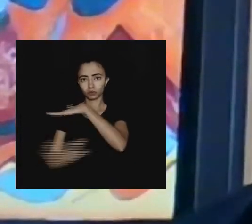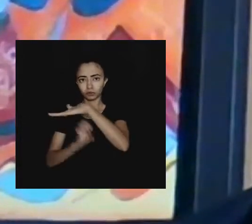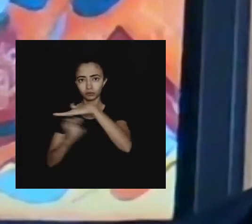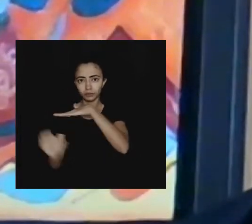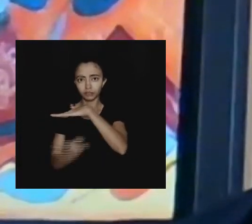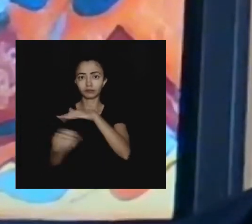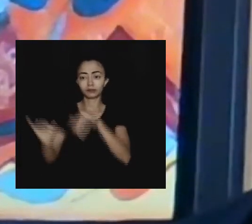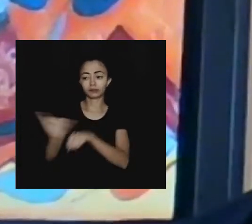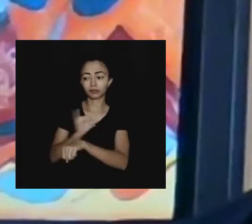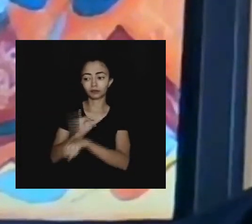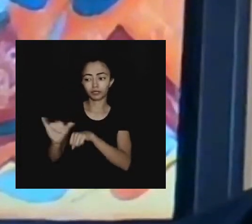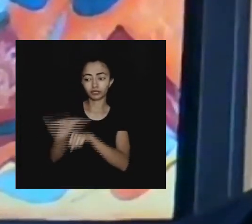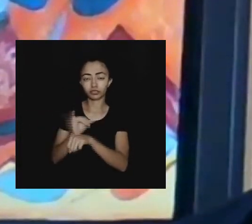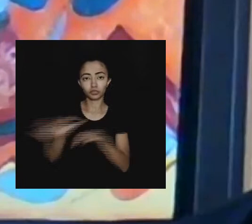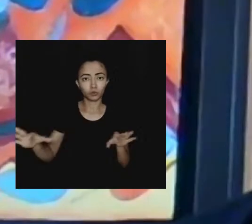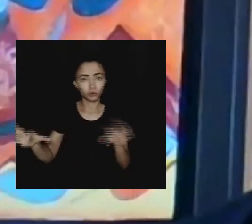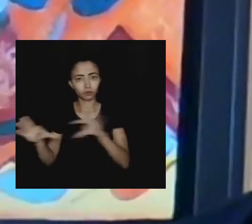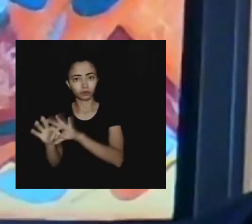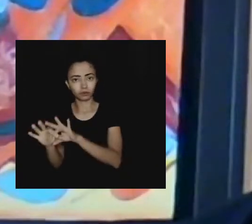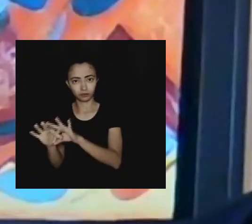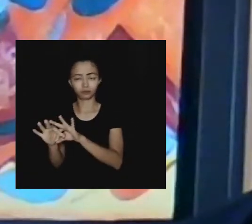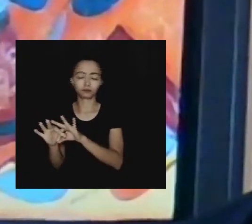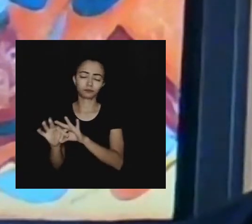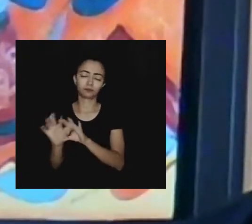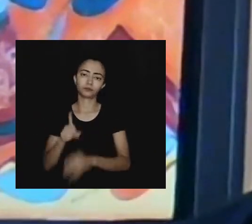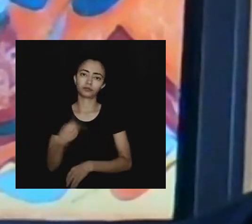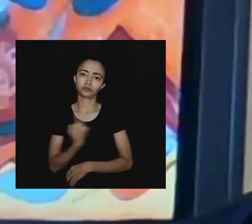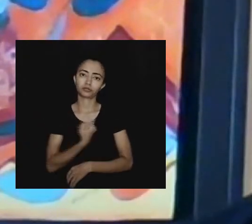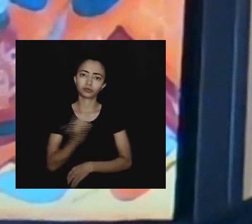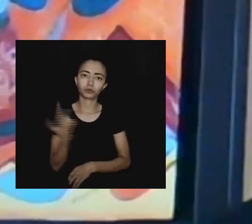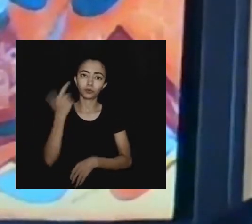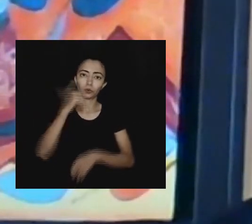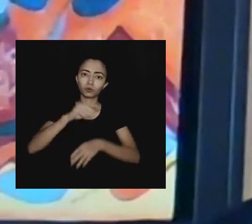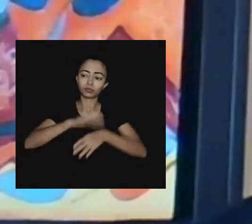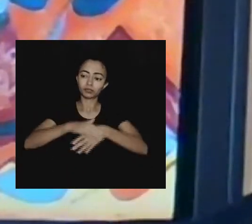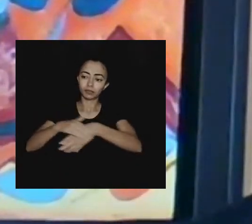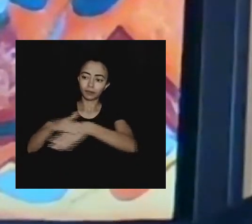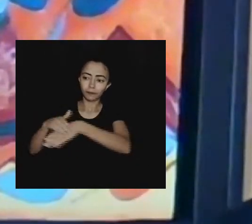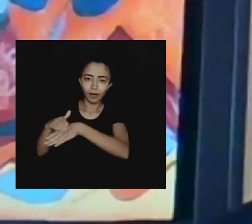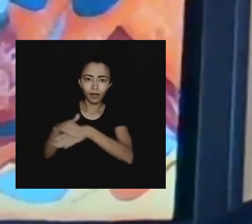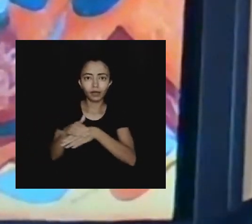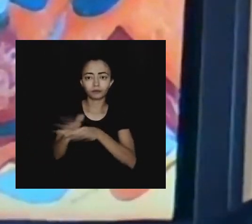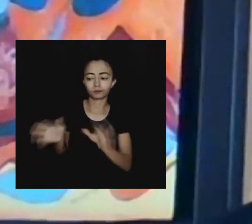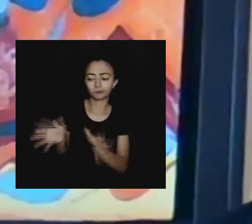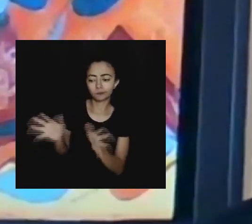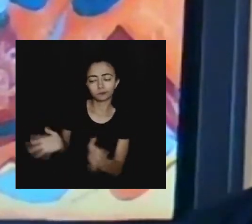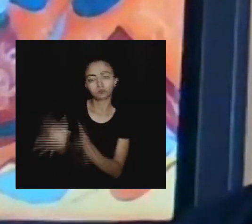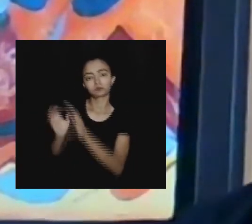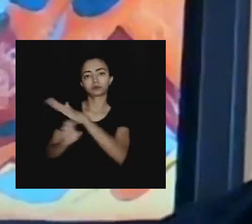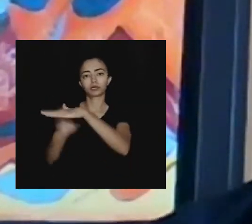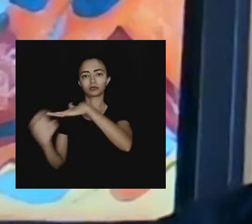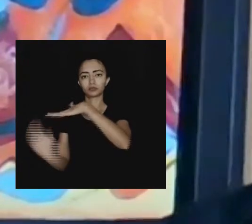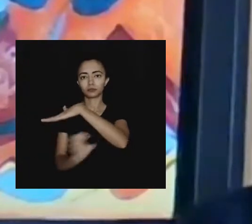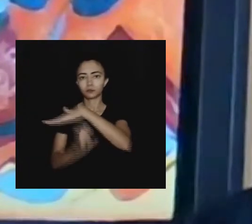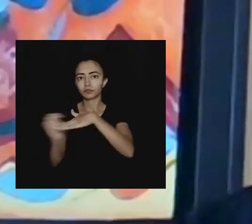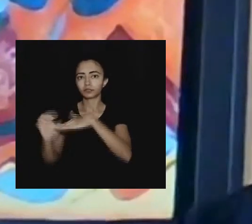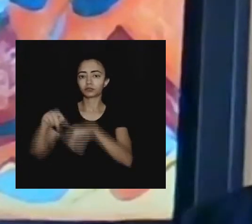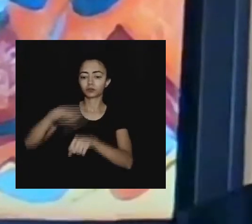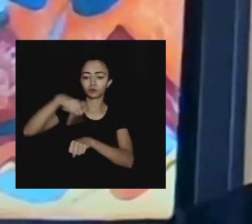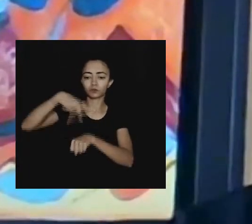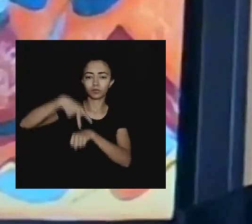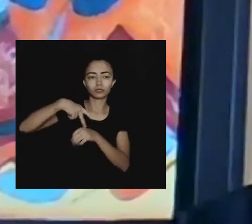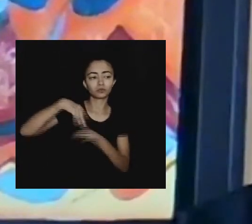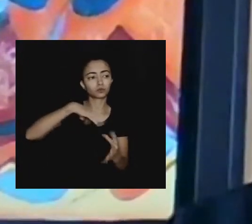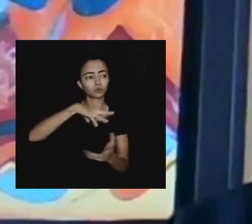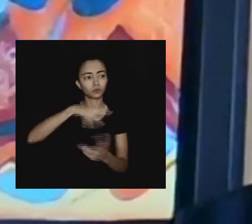joint actions and working together with these industries in a unified way around the